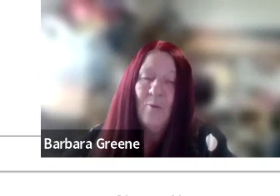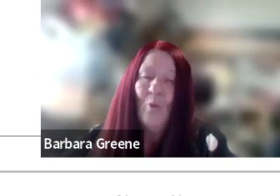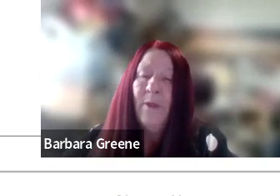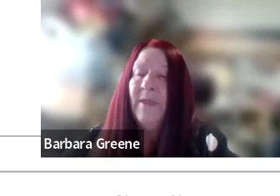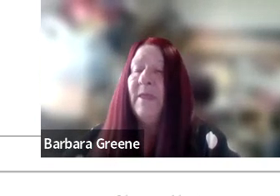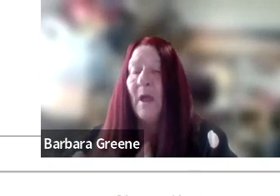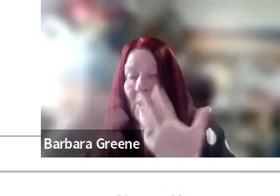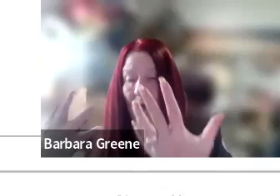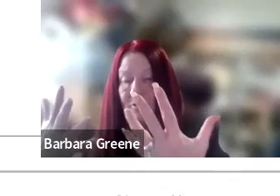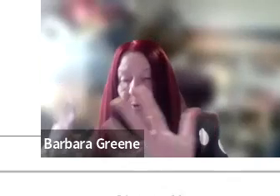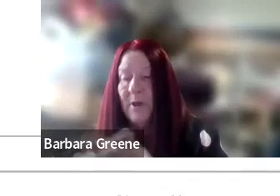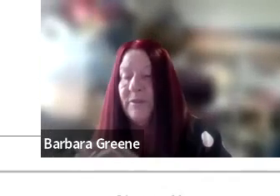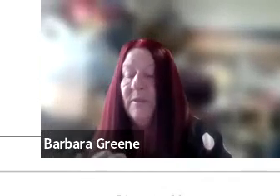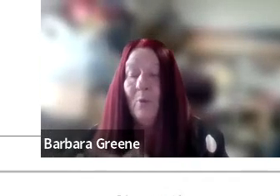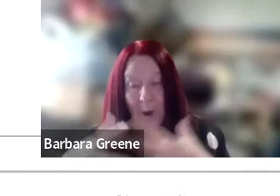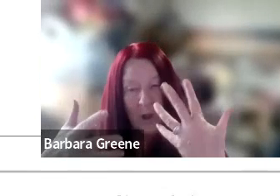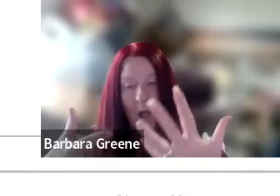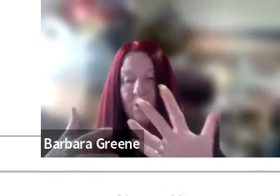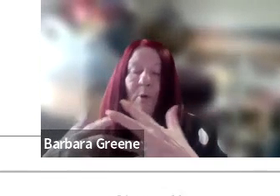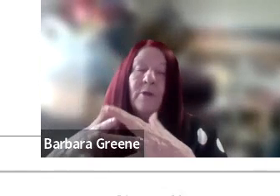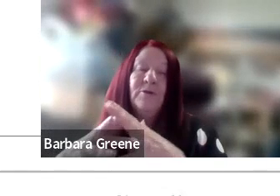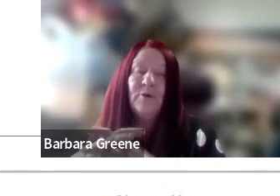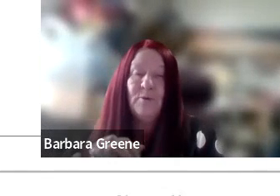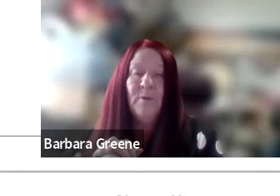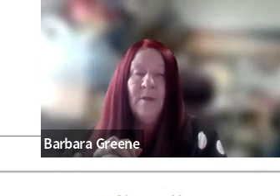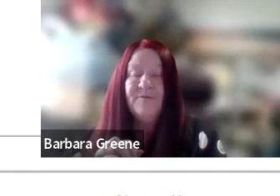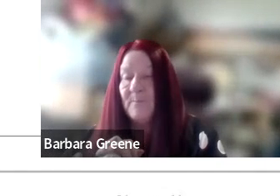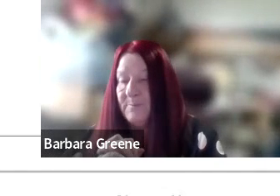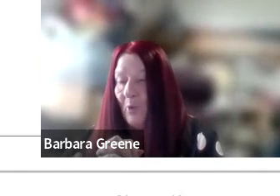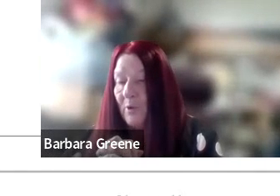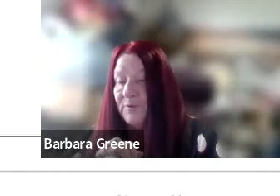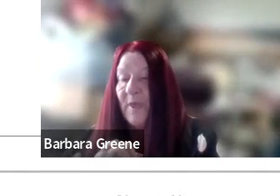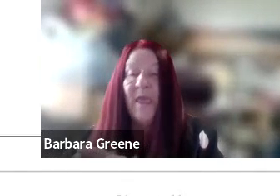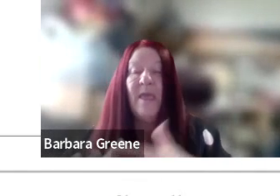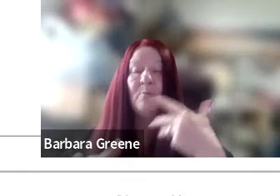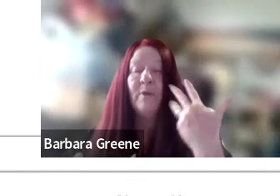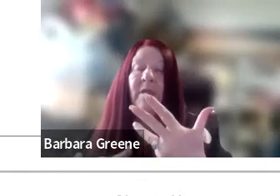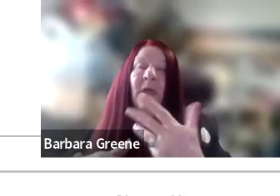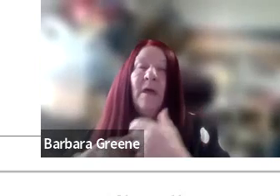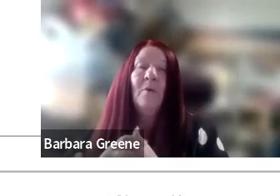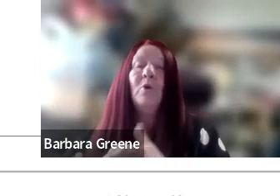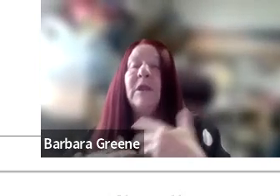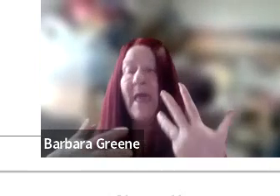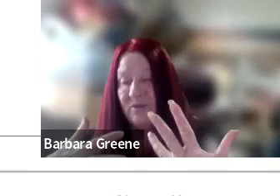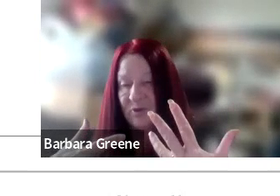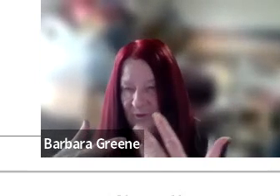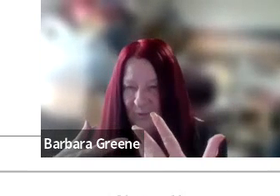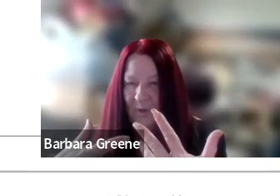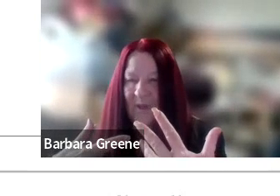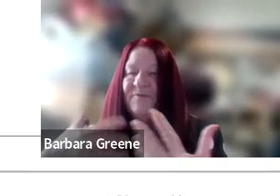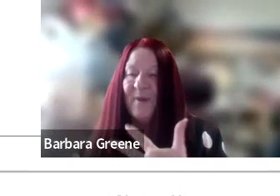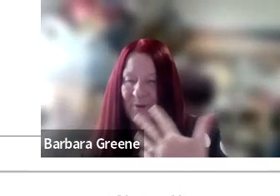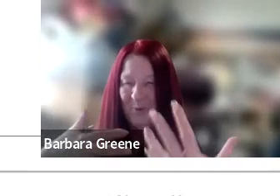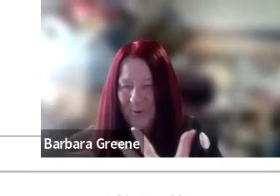that we are called upon to do some reports, and we would like to